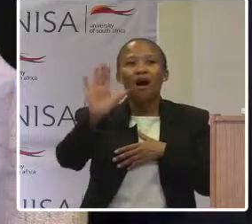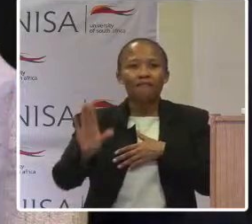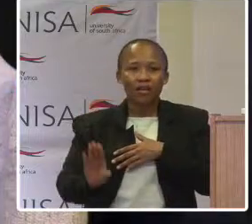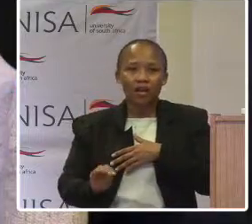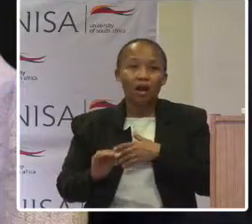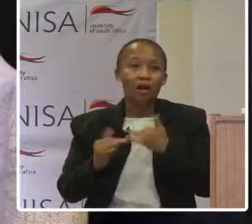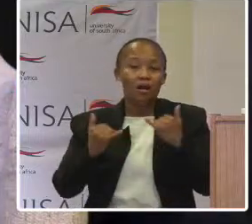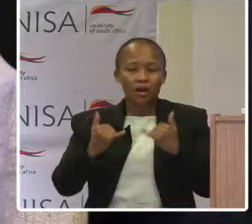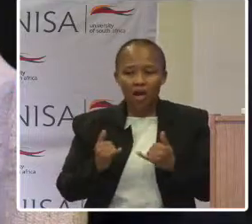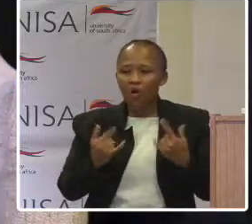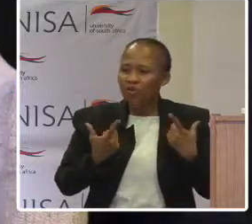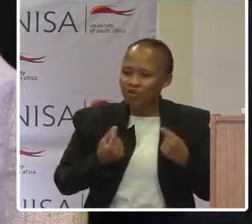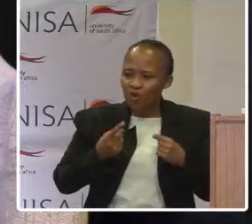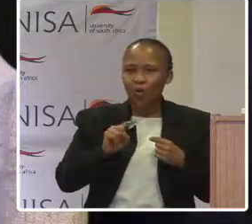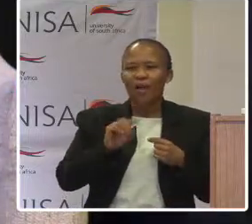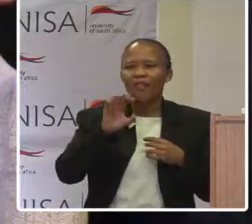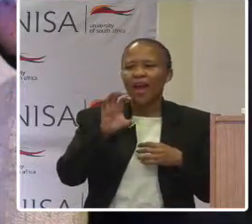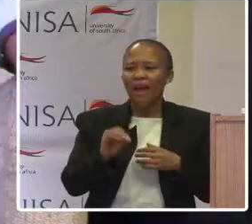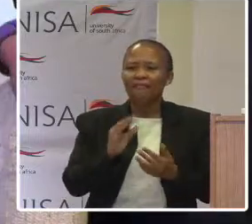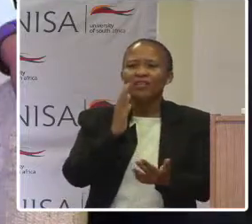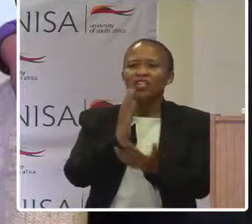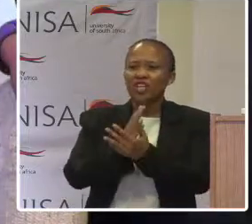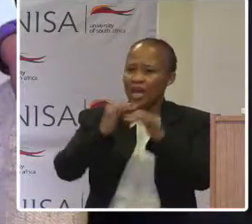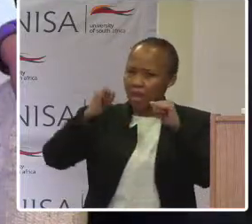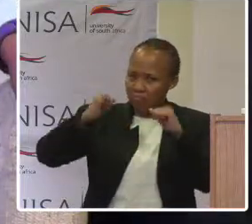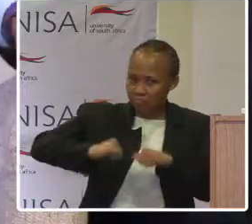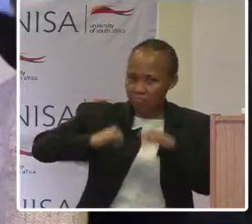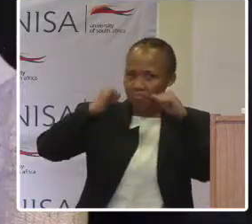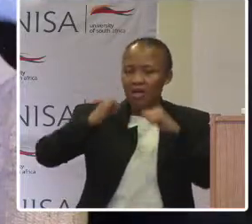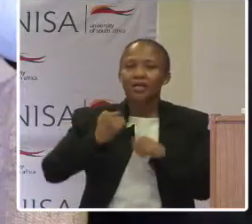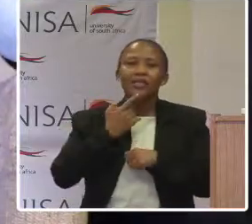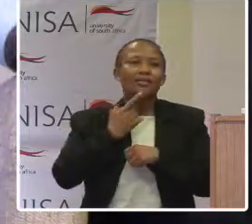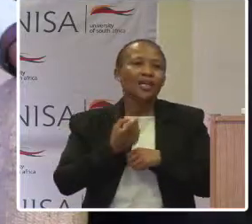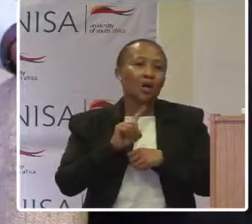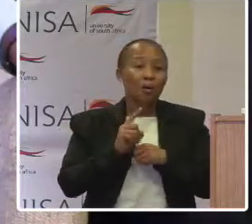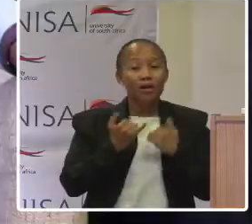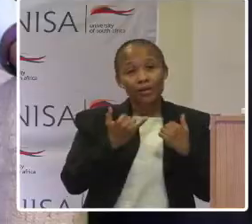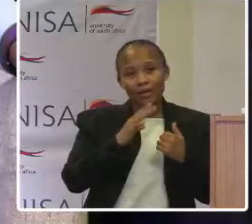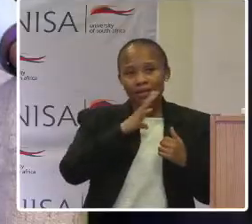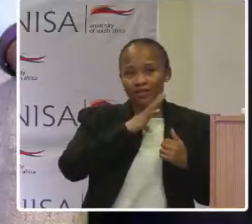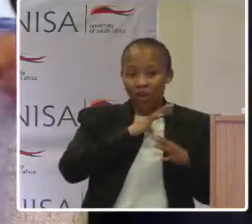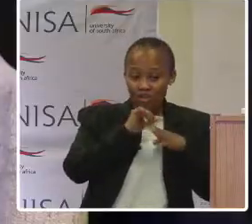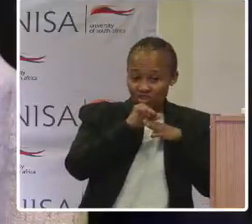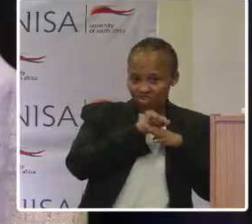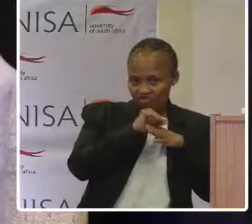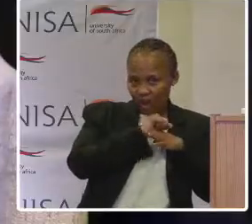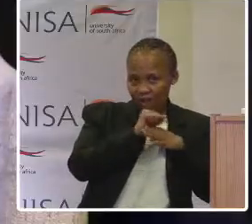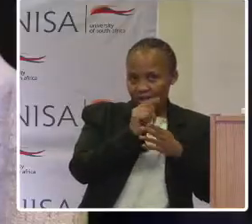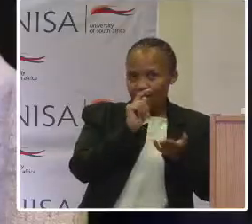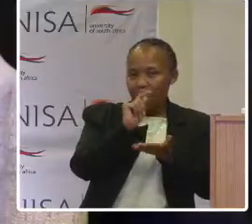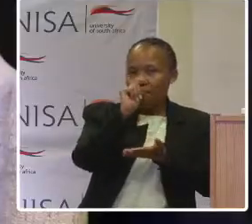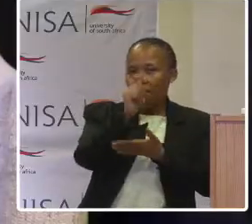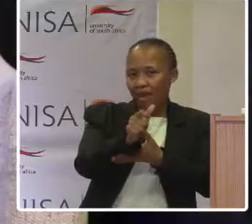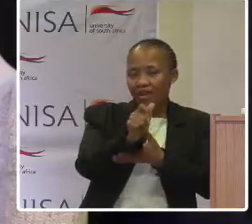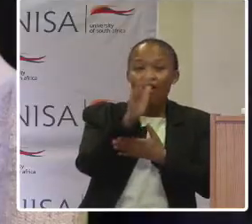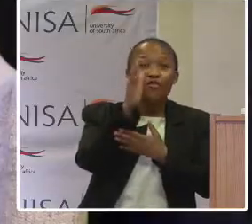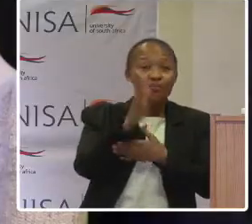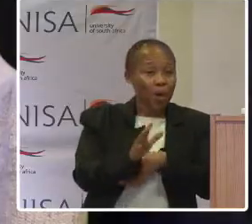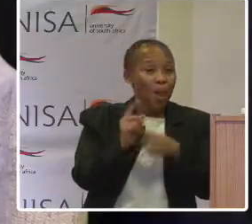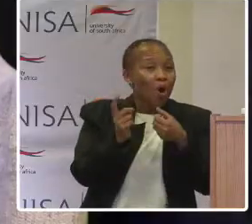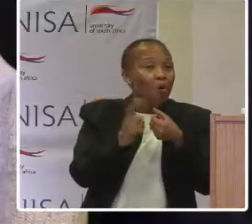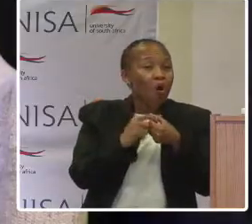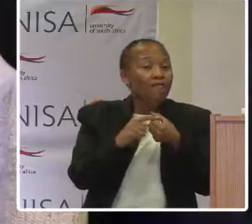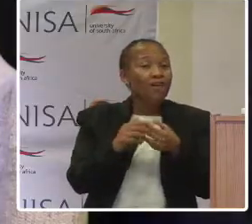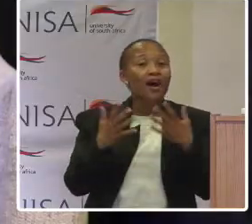made a deal to say we're going to take these pilots, we're going to pay for their training, and once they qualify, we're going